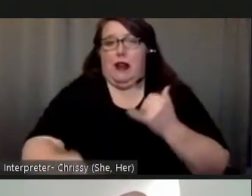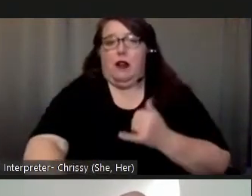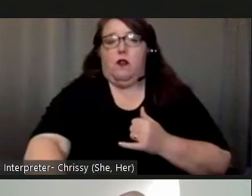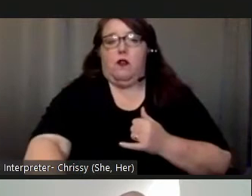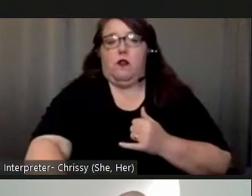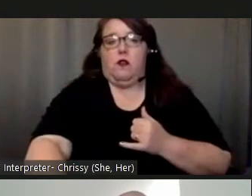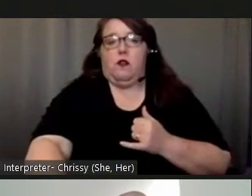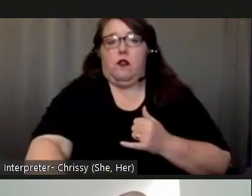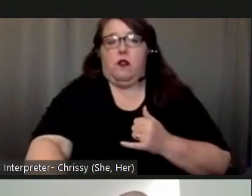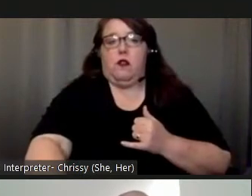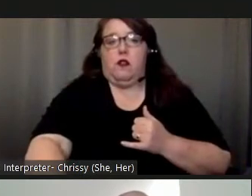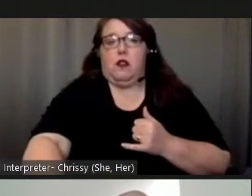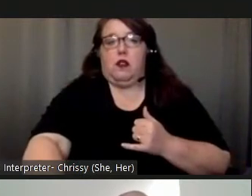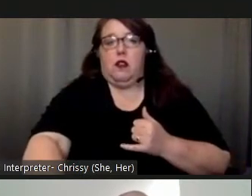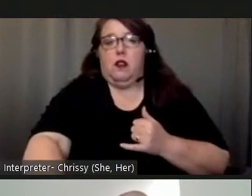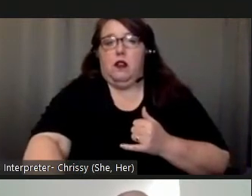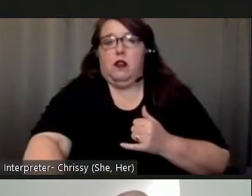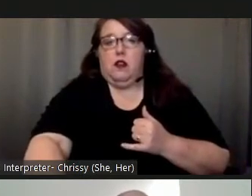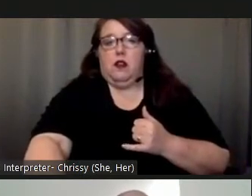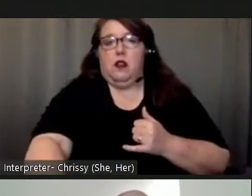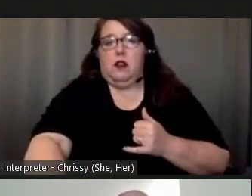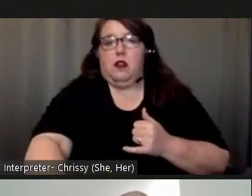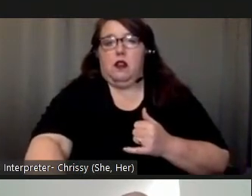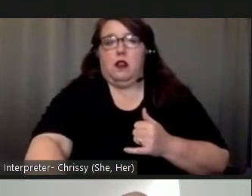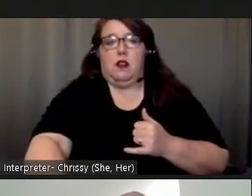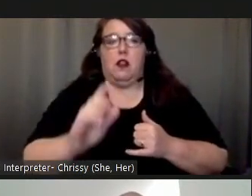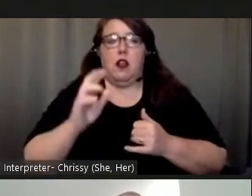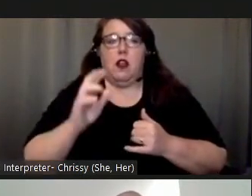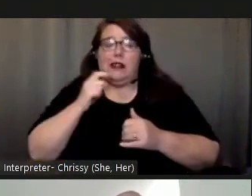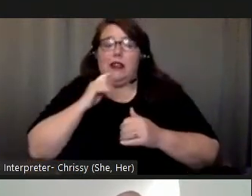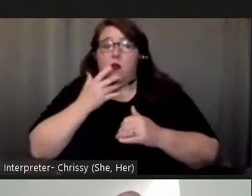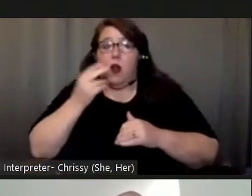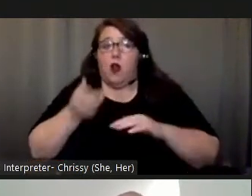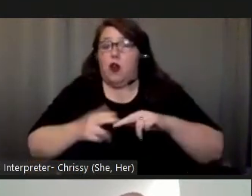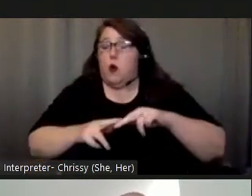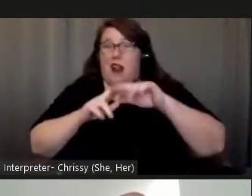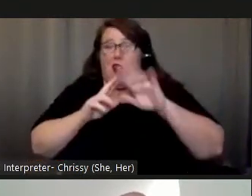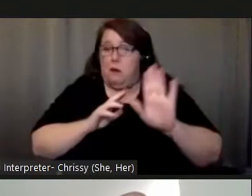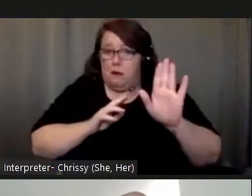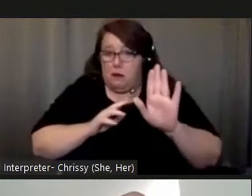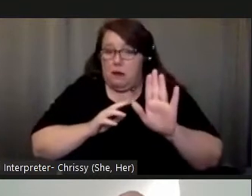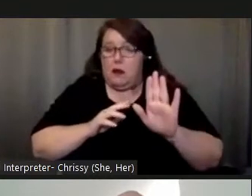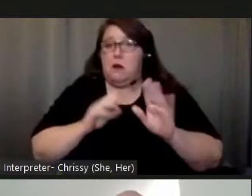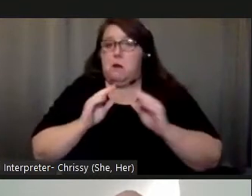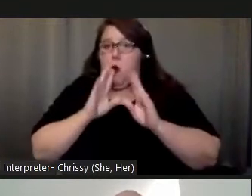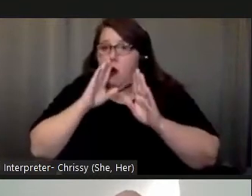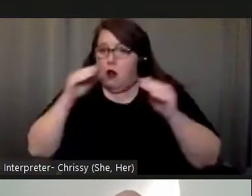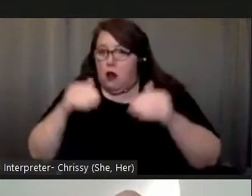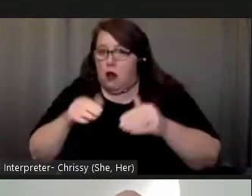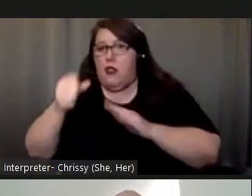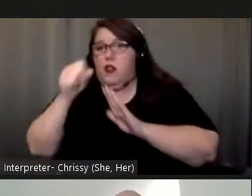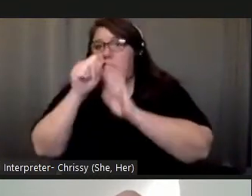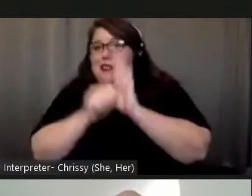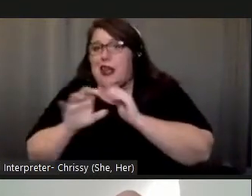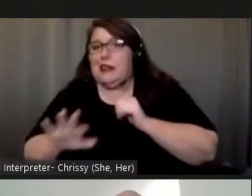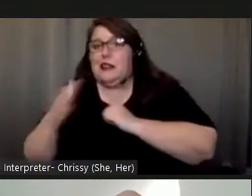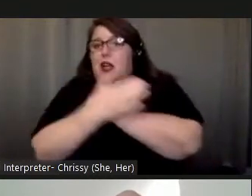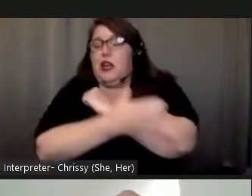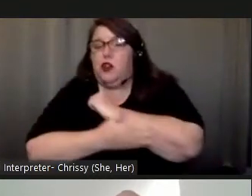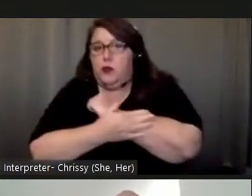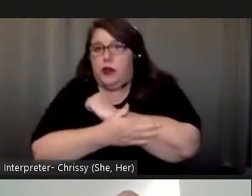do less with rates going up in Colorado, but really more to do with the fact that there are some other states around the country where rates